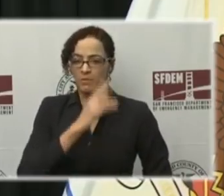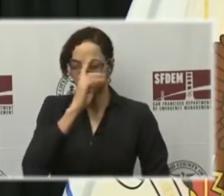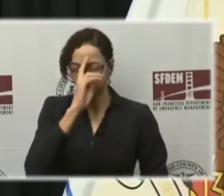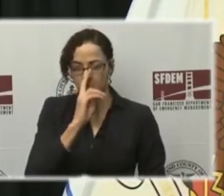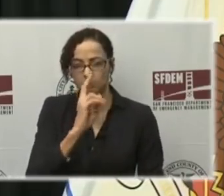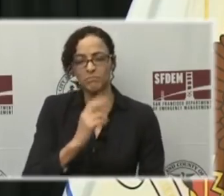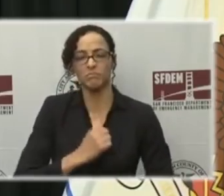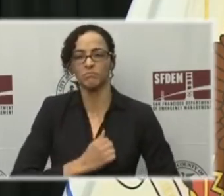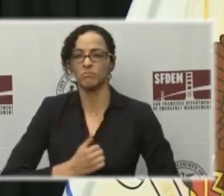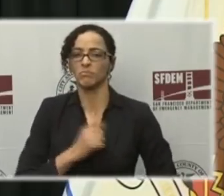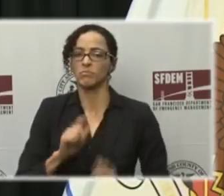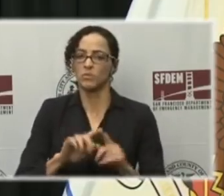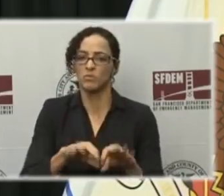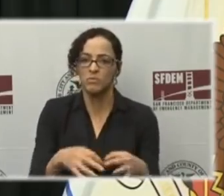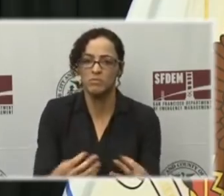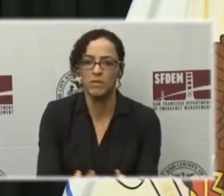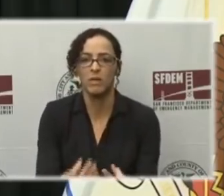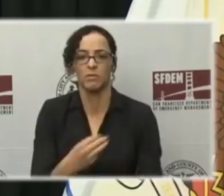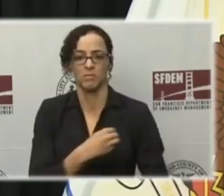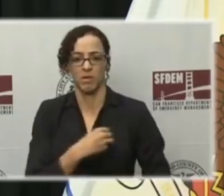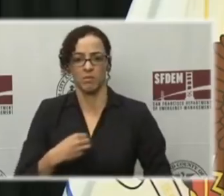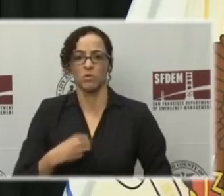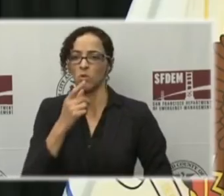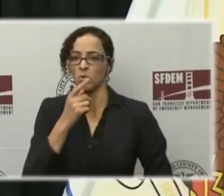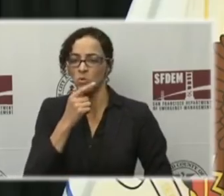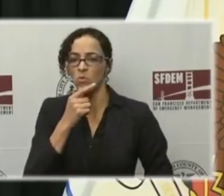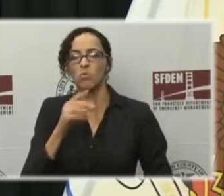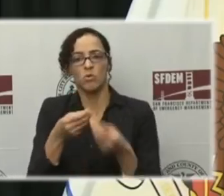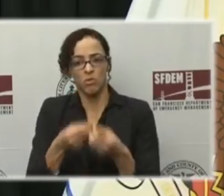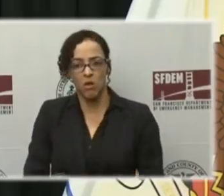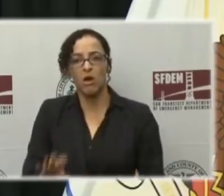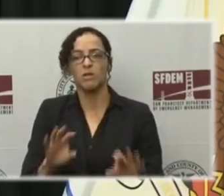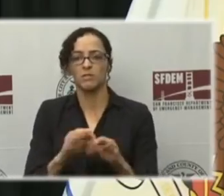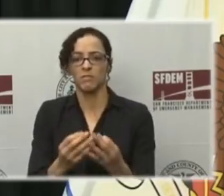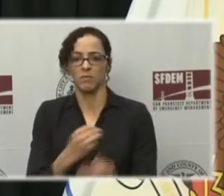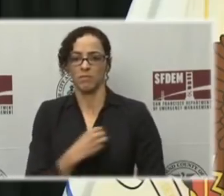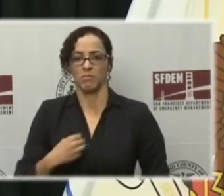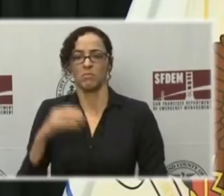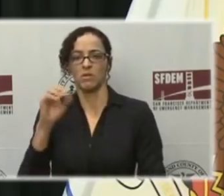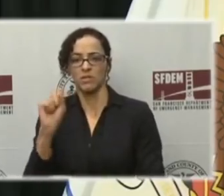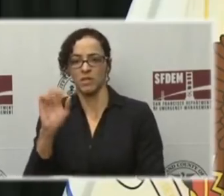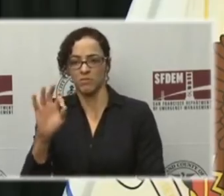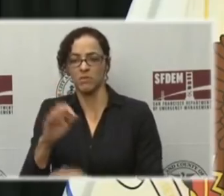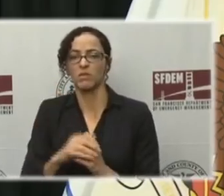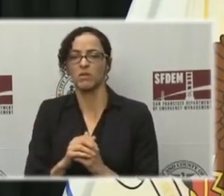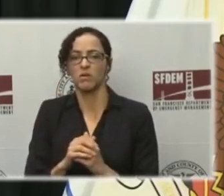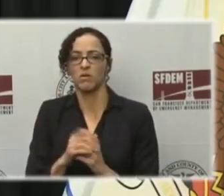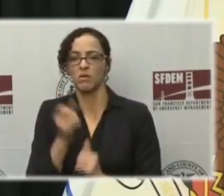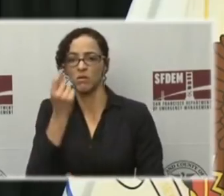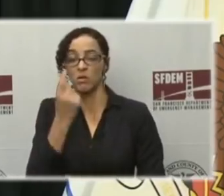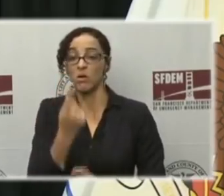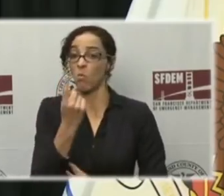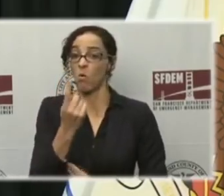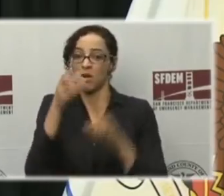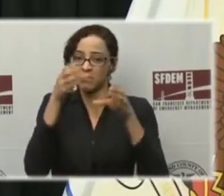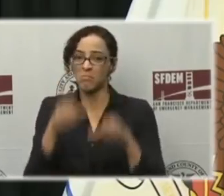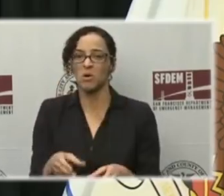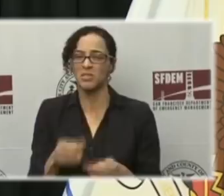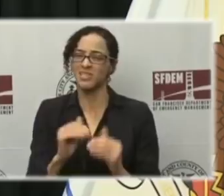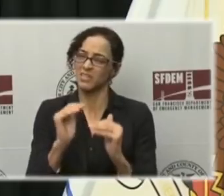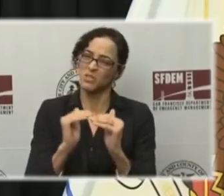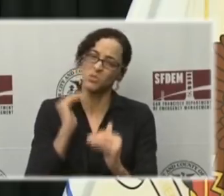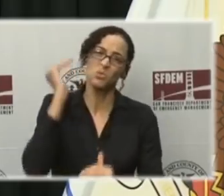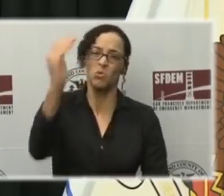lost here in San Francisco. One person is too much of a loss, and as we have said